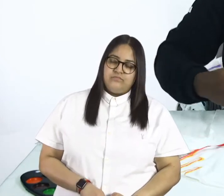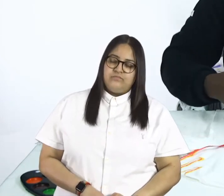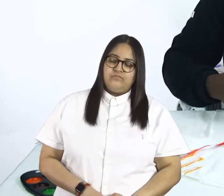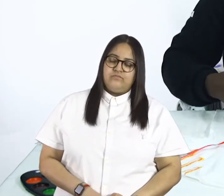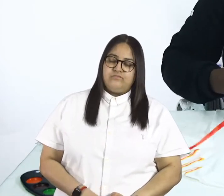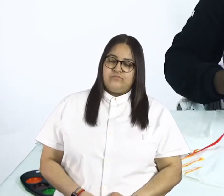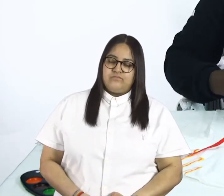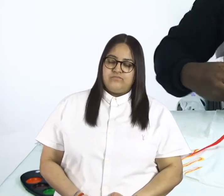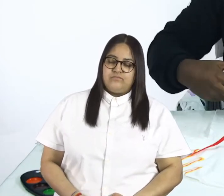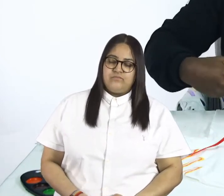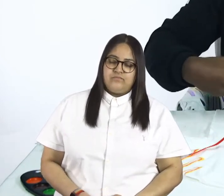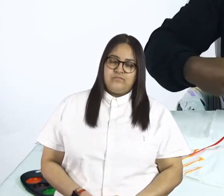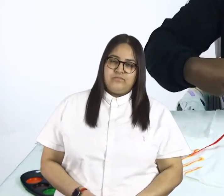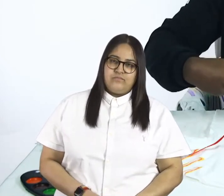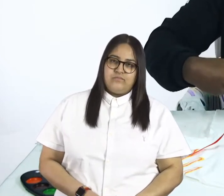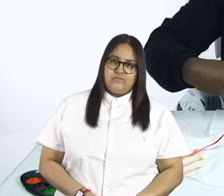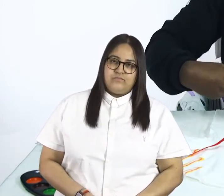2,